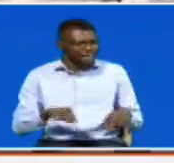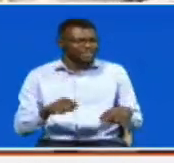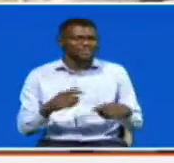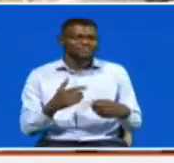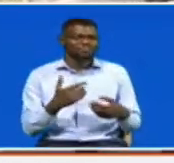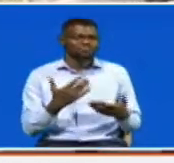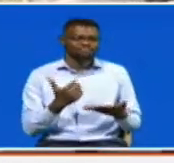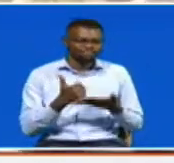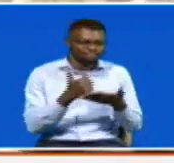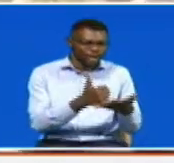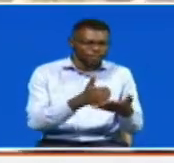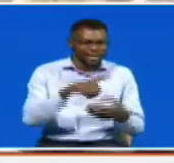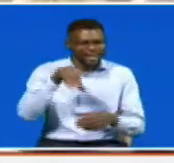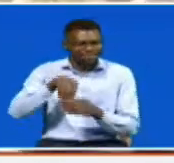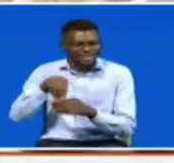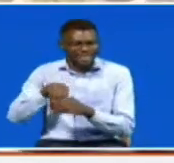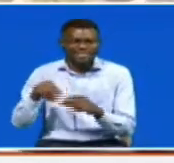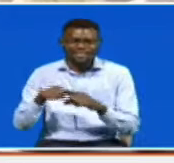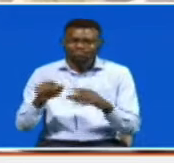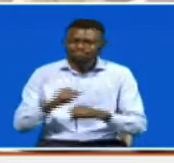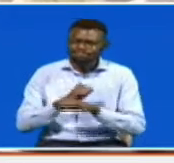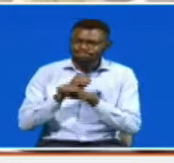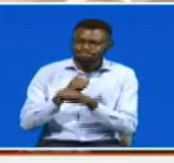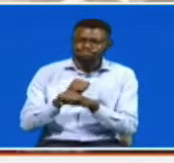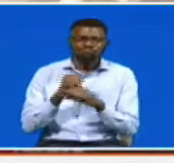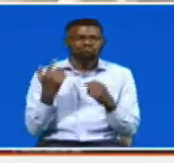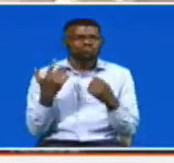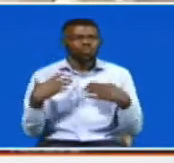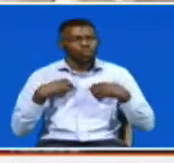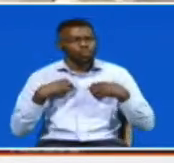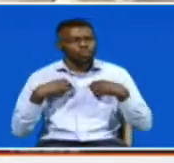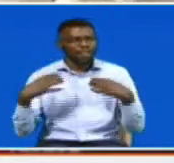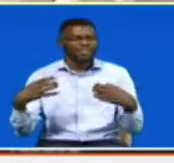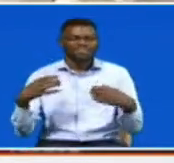uhakika kwamba mali zao zitaheshimiwa. Grace Nganga, KTN News, Nairobi.